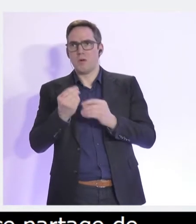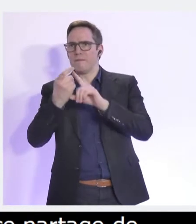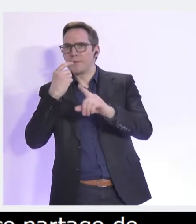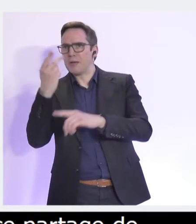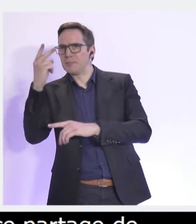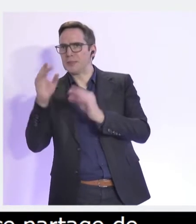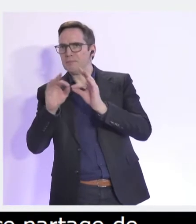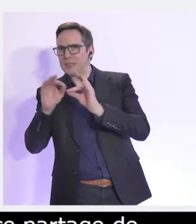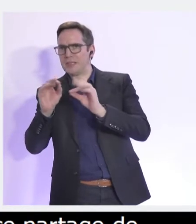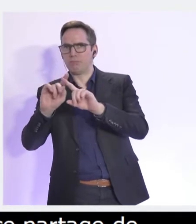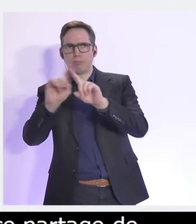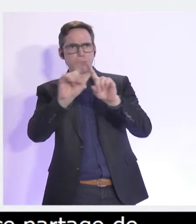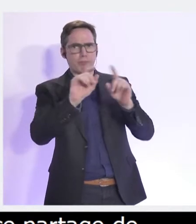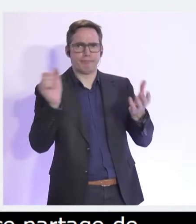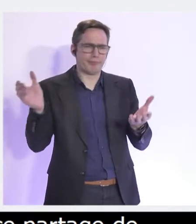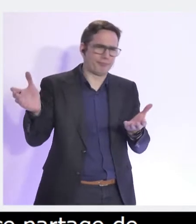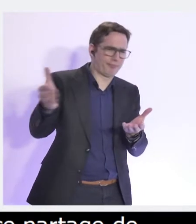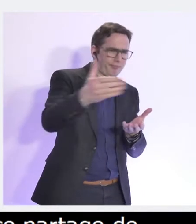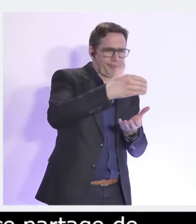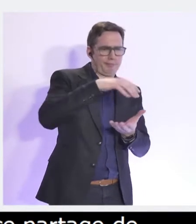where we can share all this and